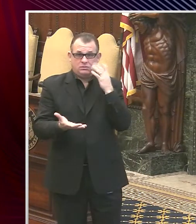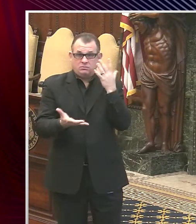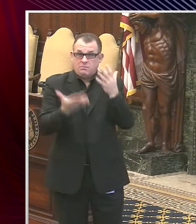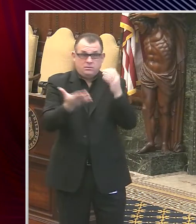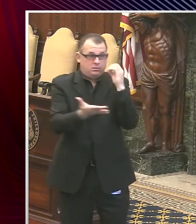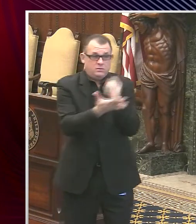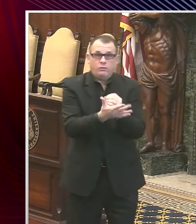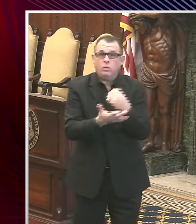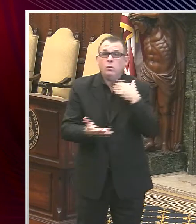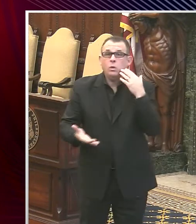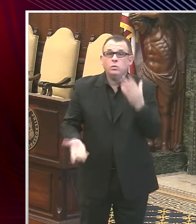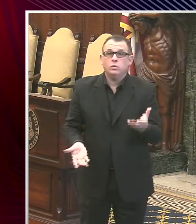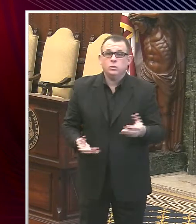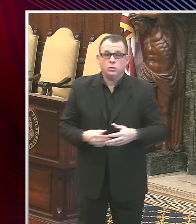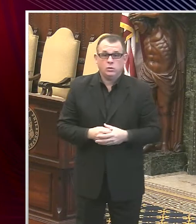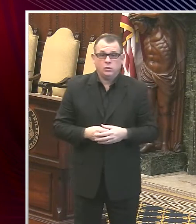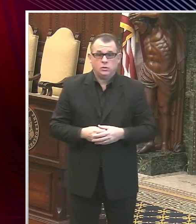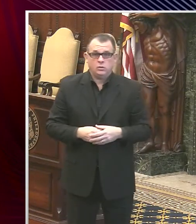no information.